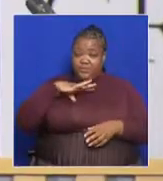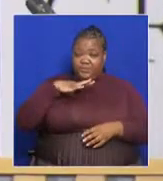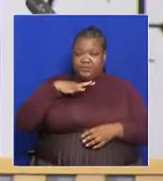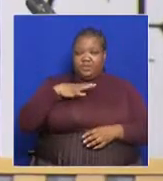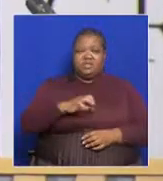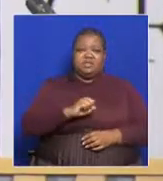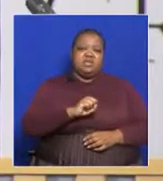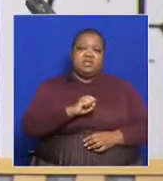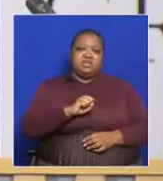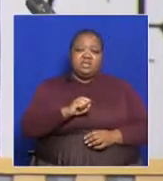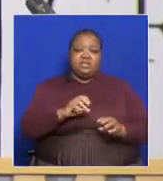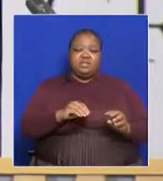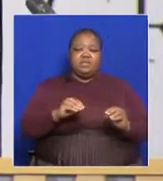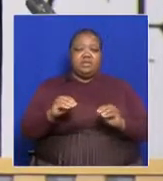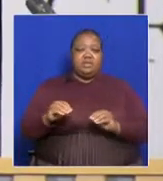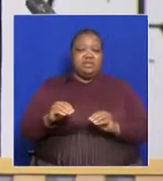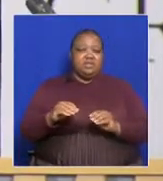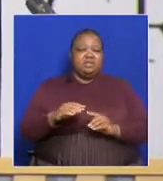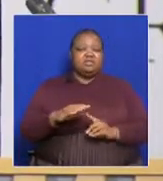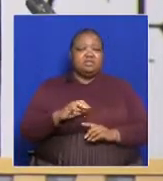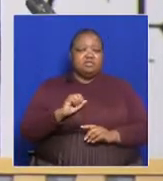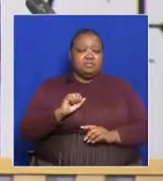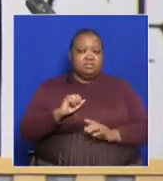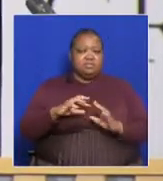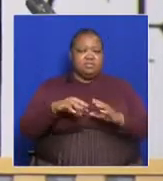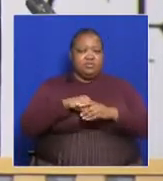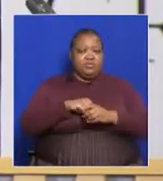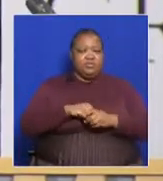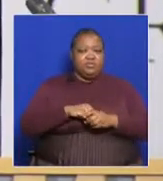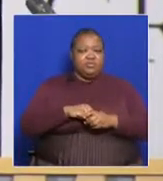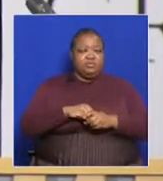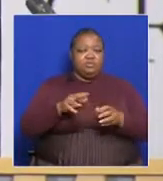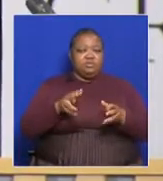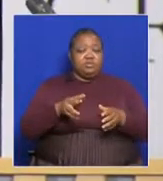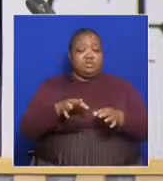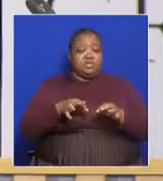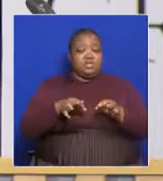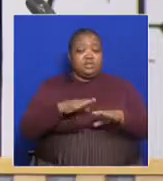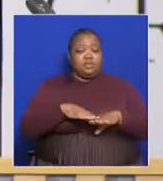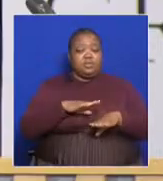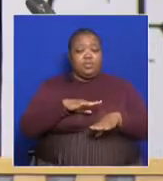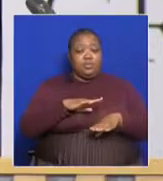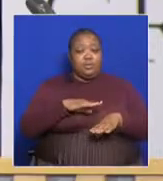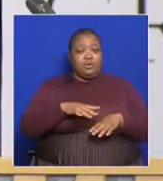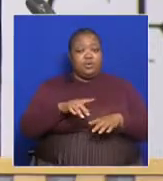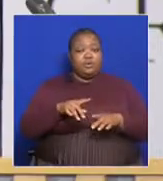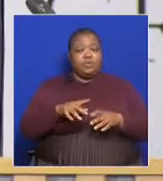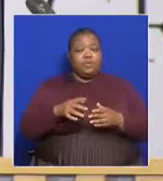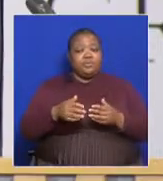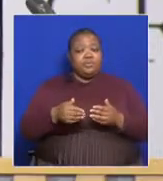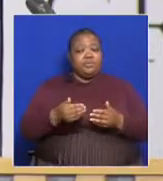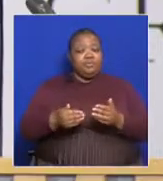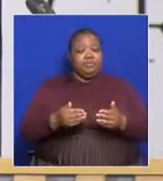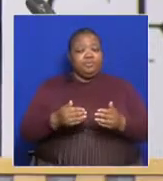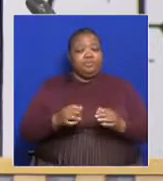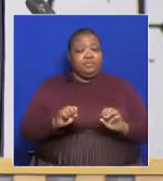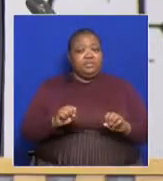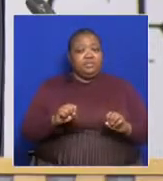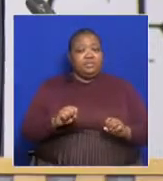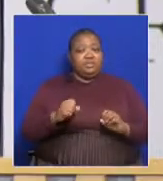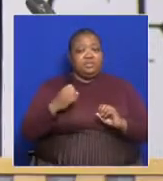and the movement, yes. I'm going to go further to say, at some points, yes, I was asked to draft